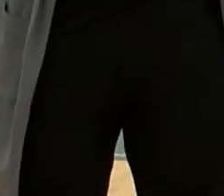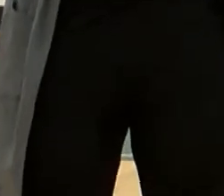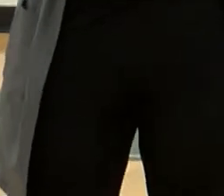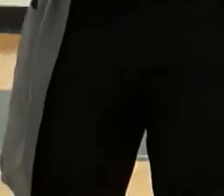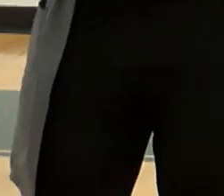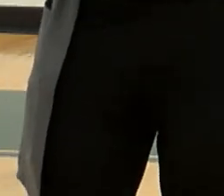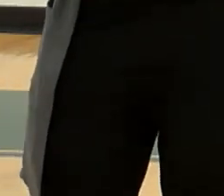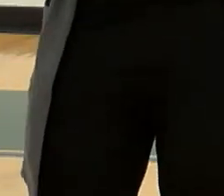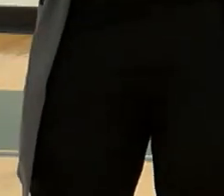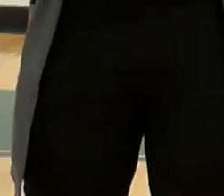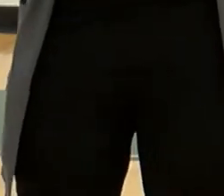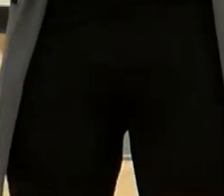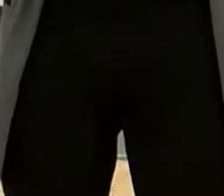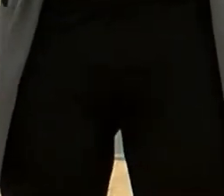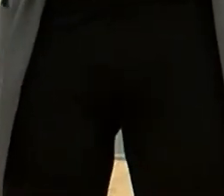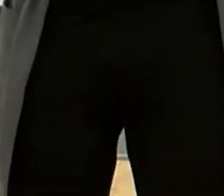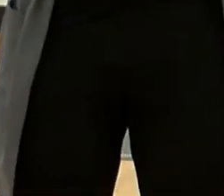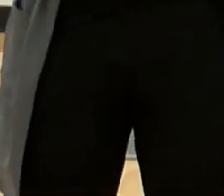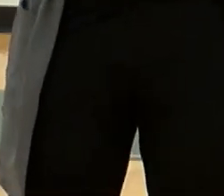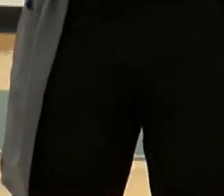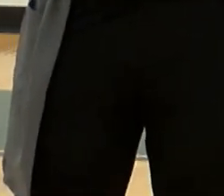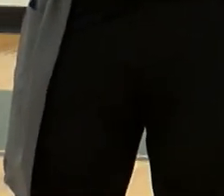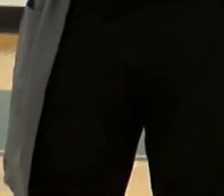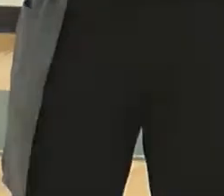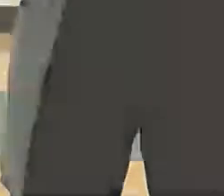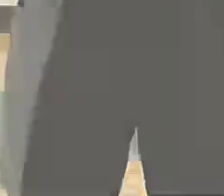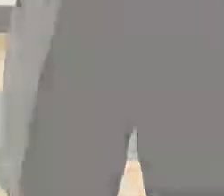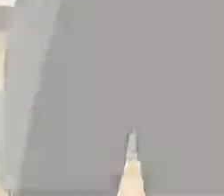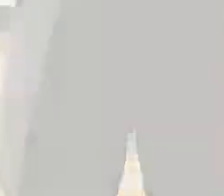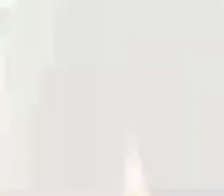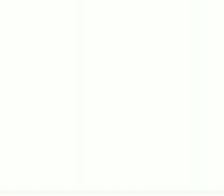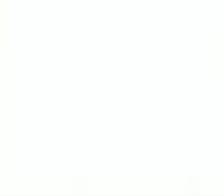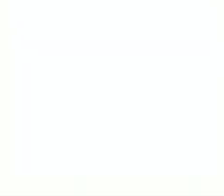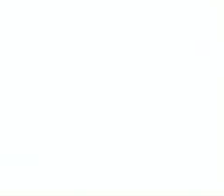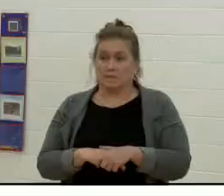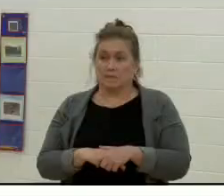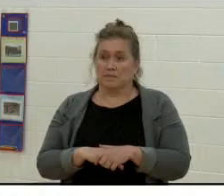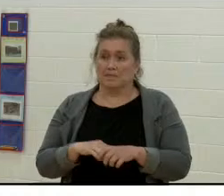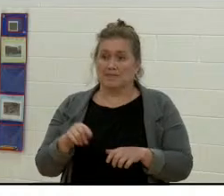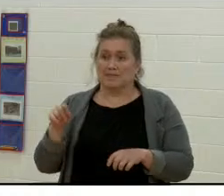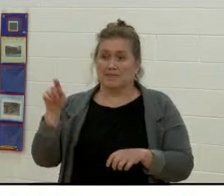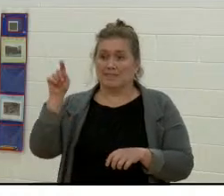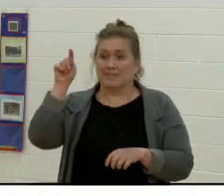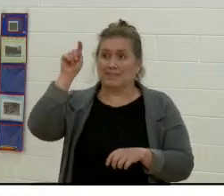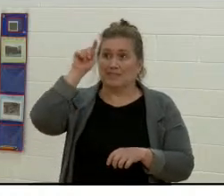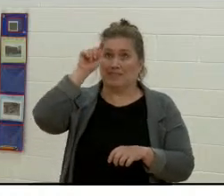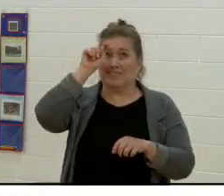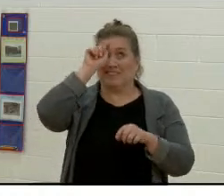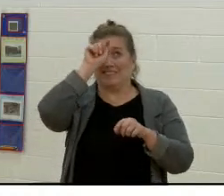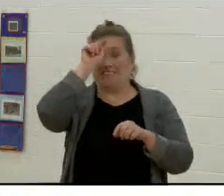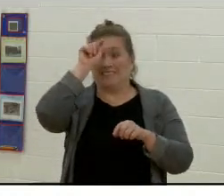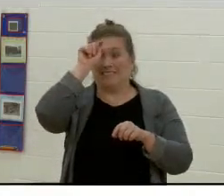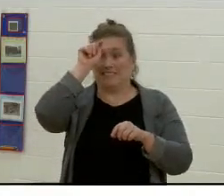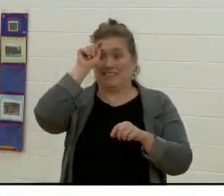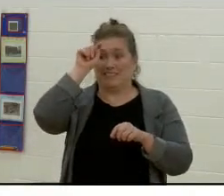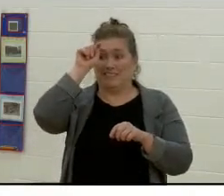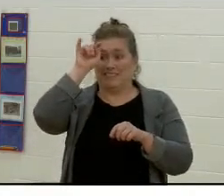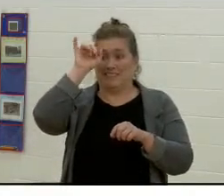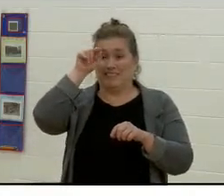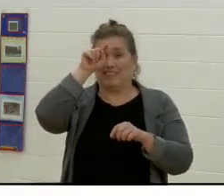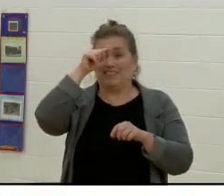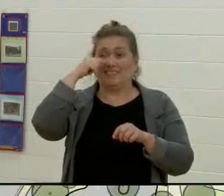Okay, so moving further counterclockwise around the site up towards the